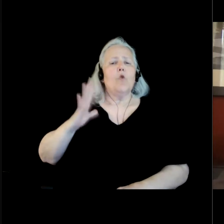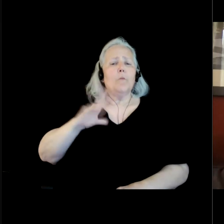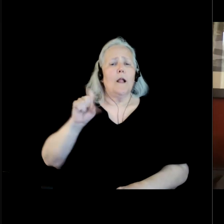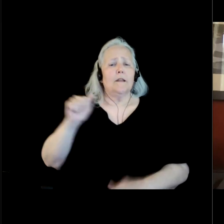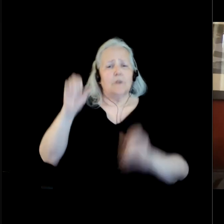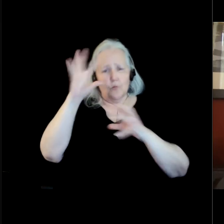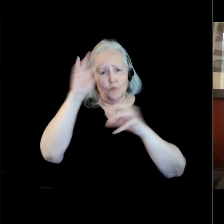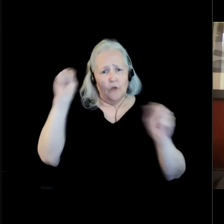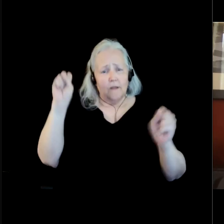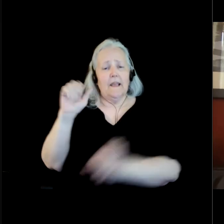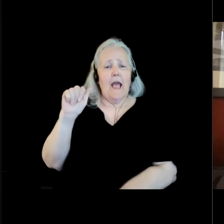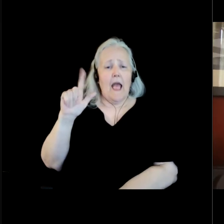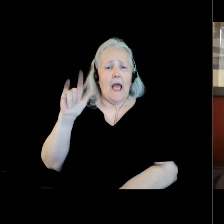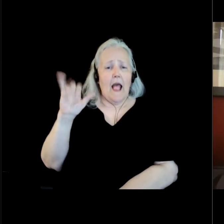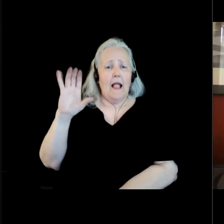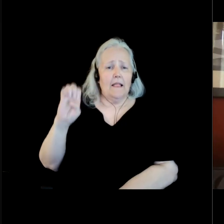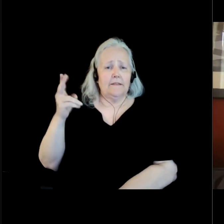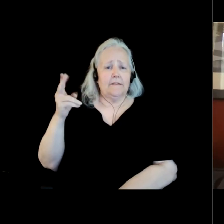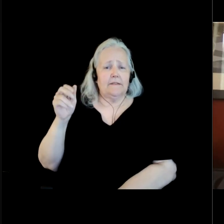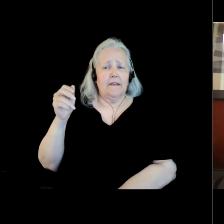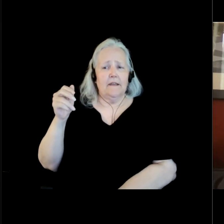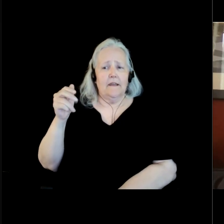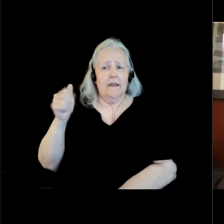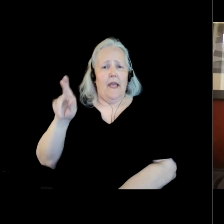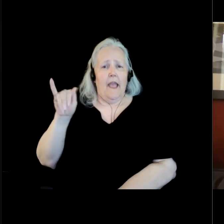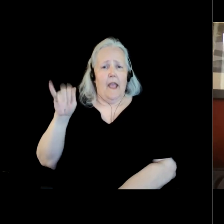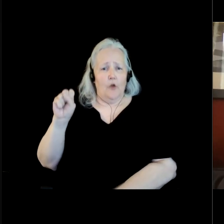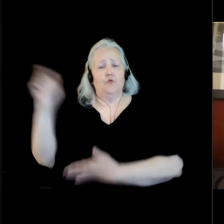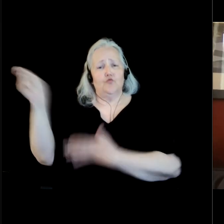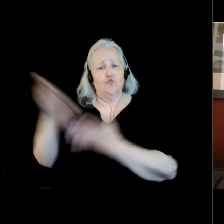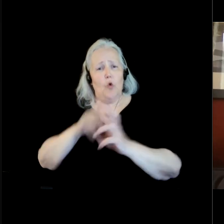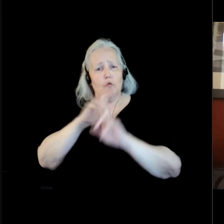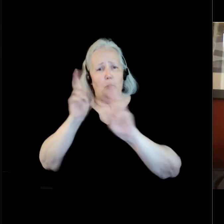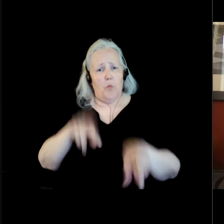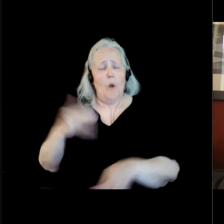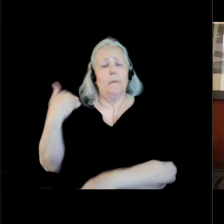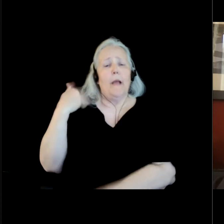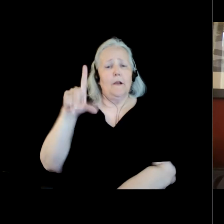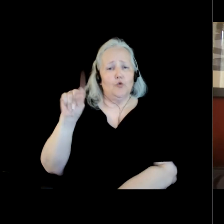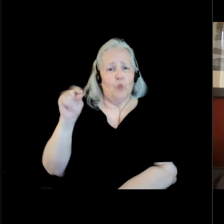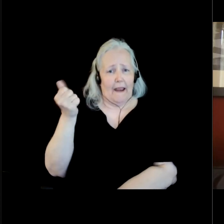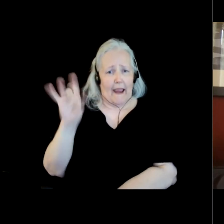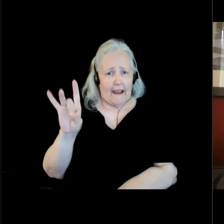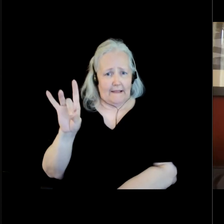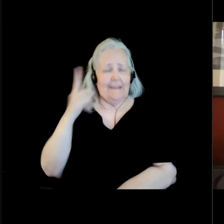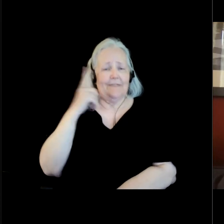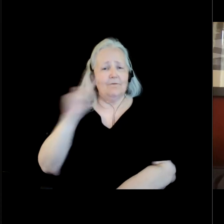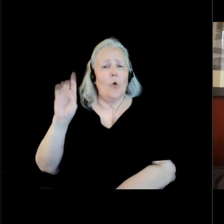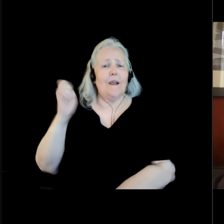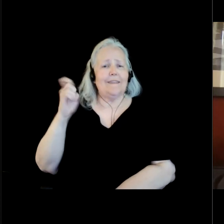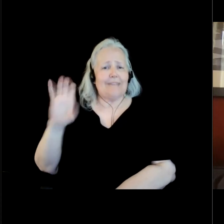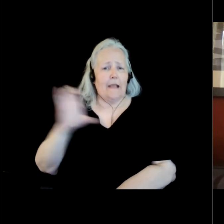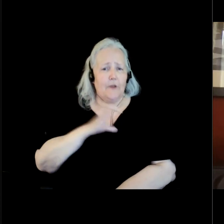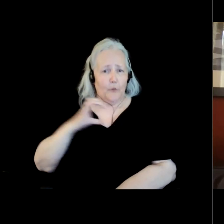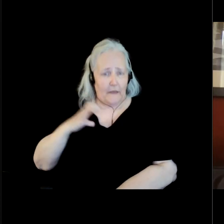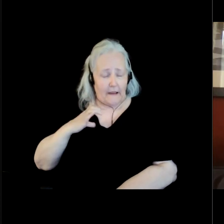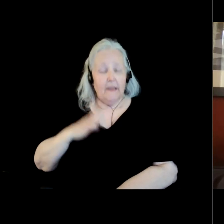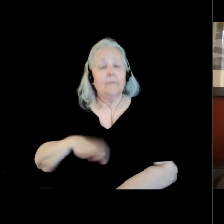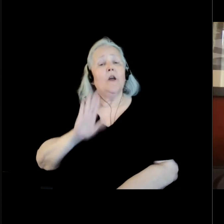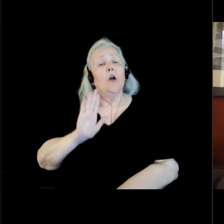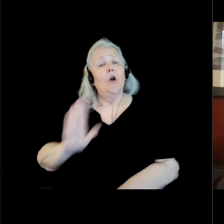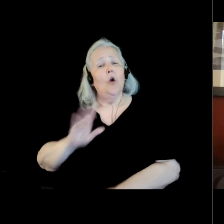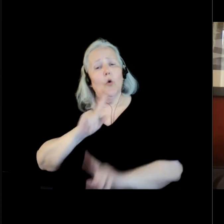Alice Harris prepared for the LSA Executive Committee in 2018. And this report focused on the